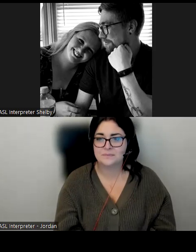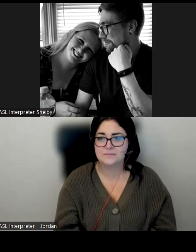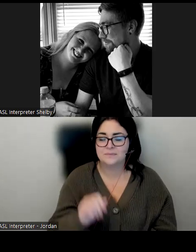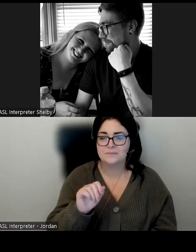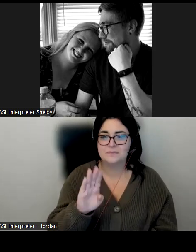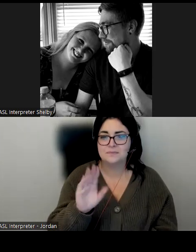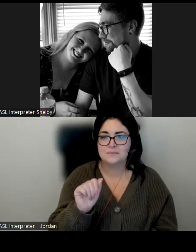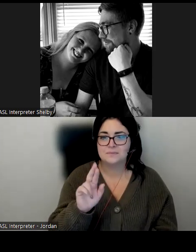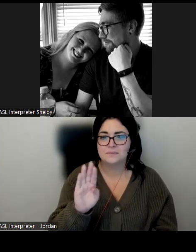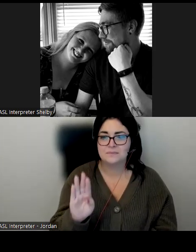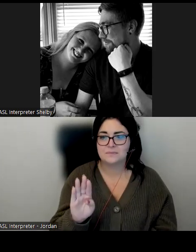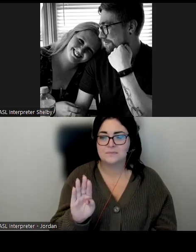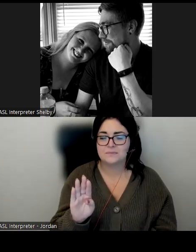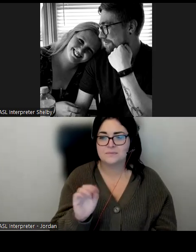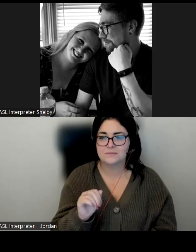say something.